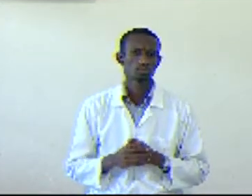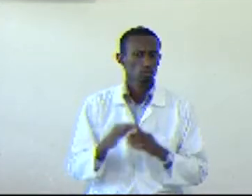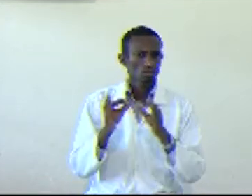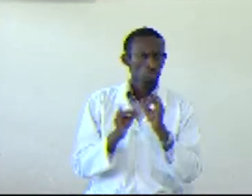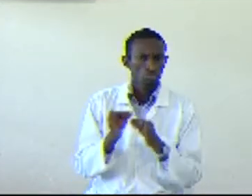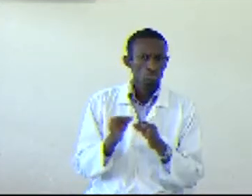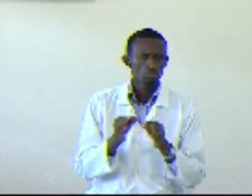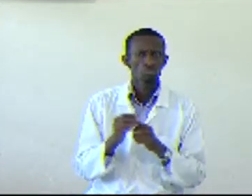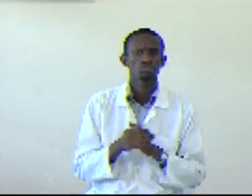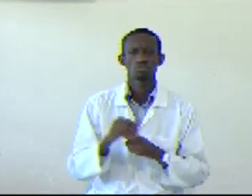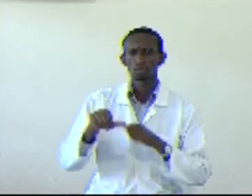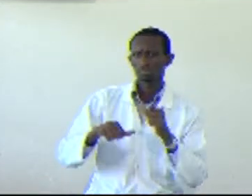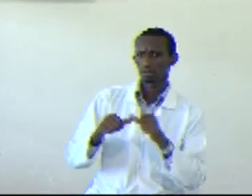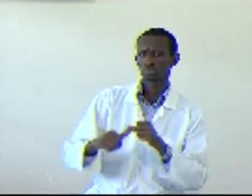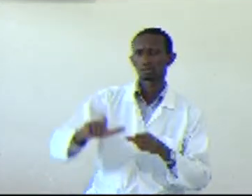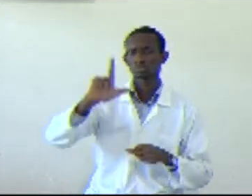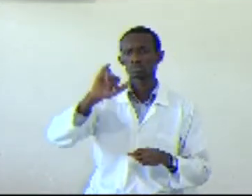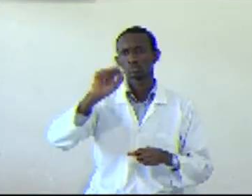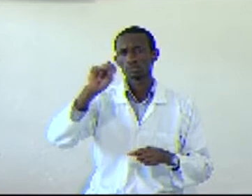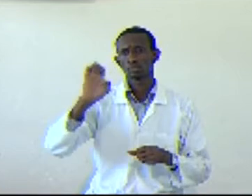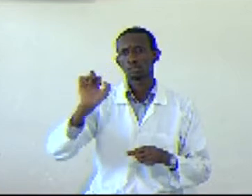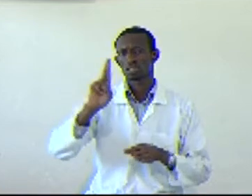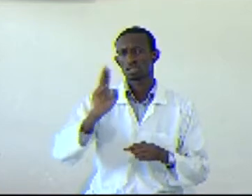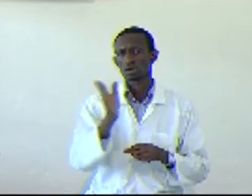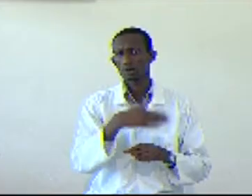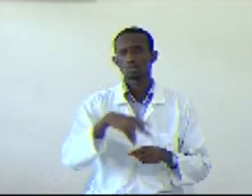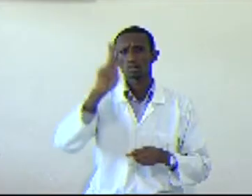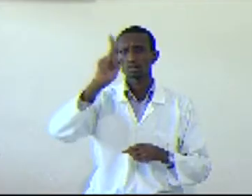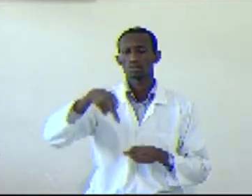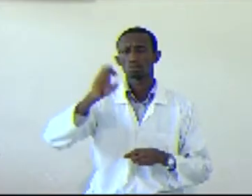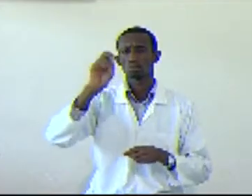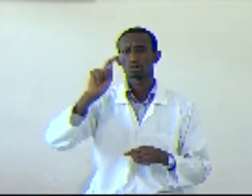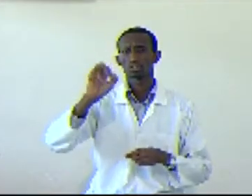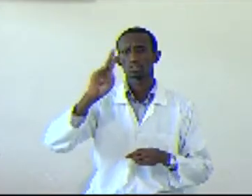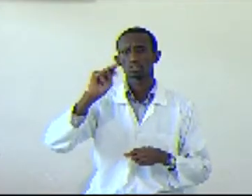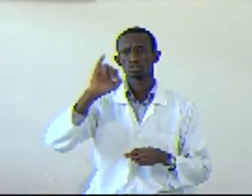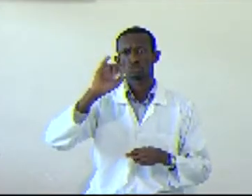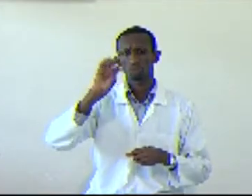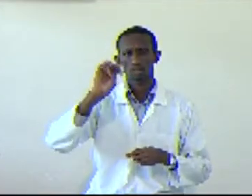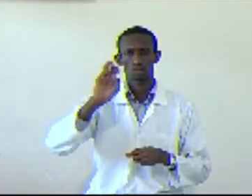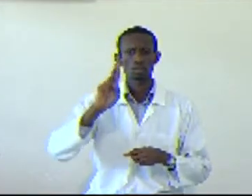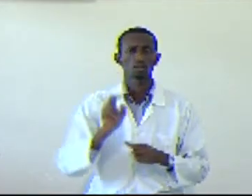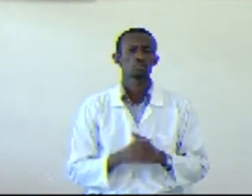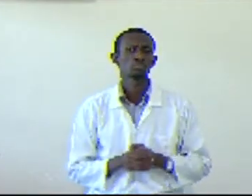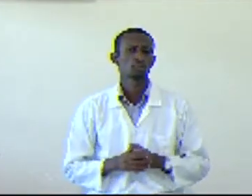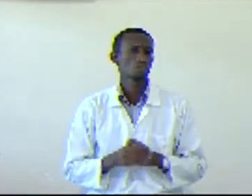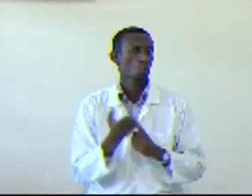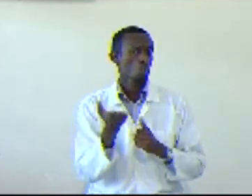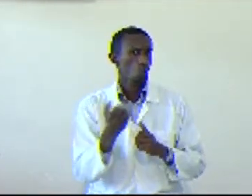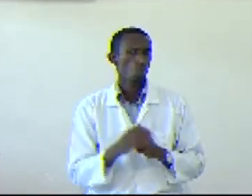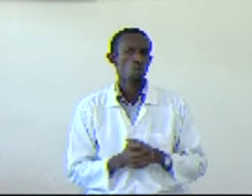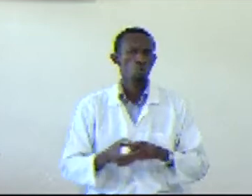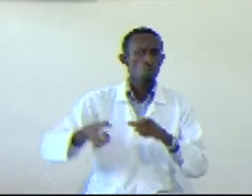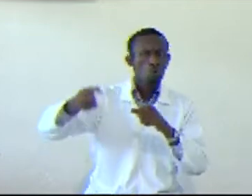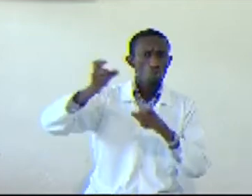explanation about linear potentiometer and the rotary potentiometer. So this one, to add on what